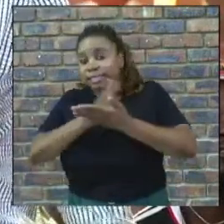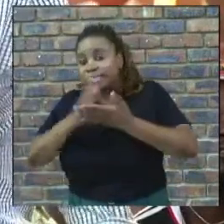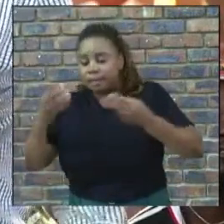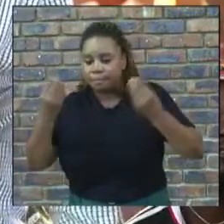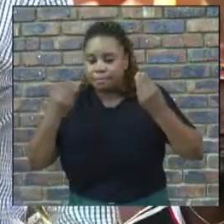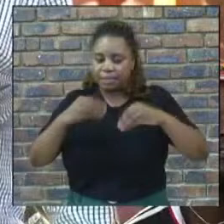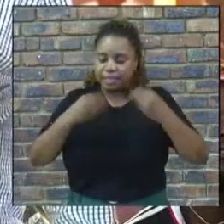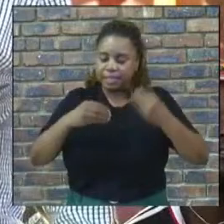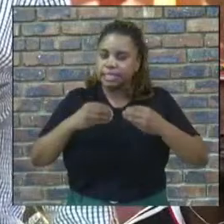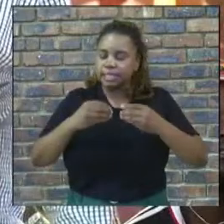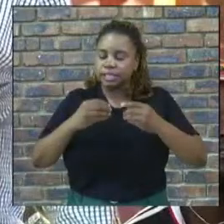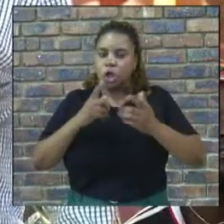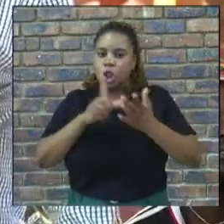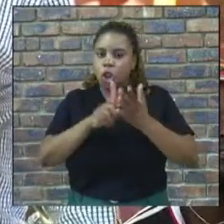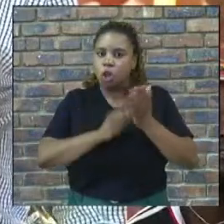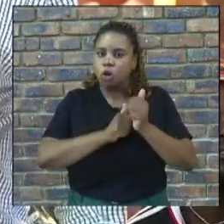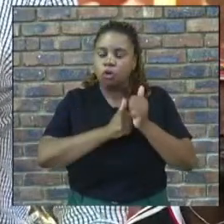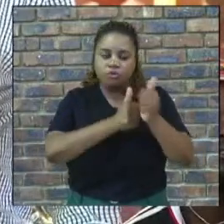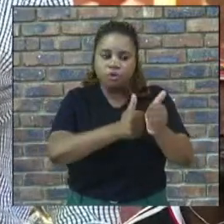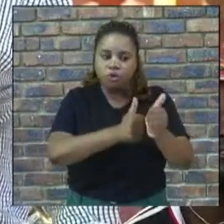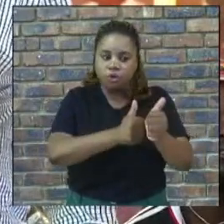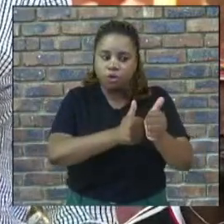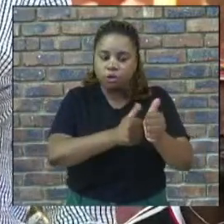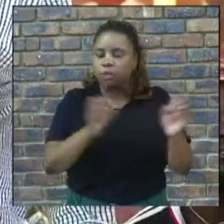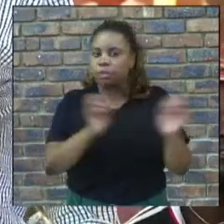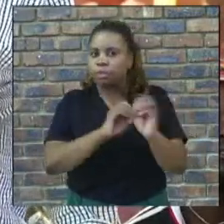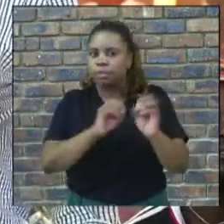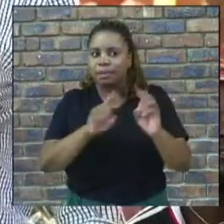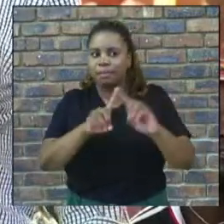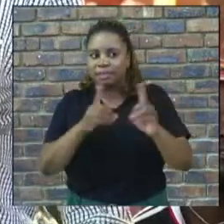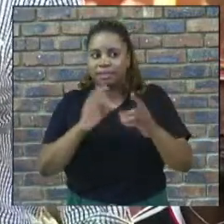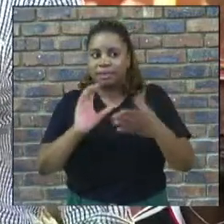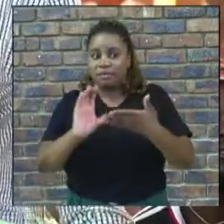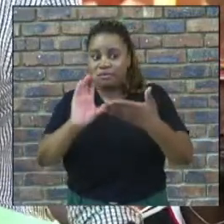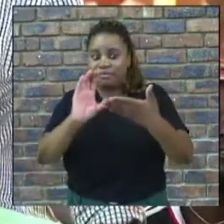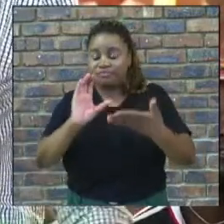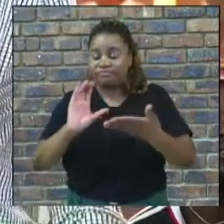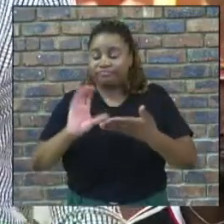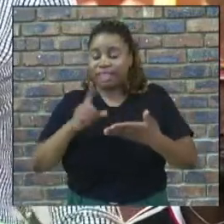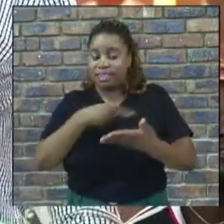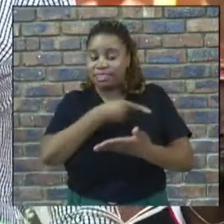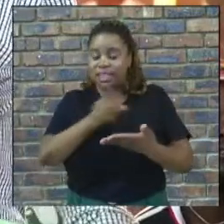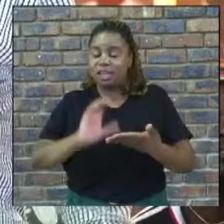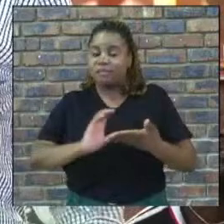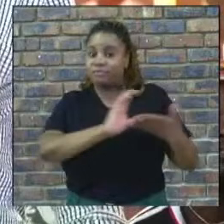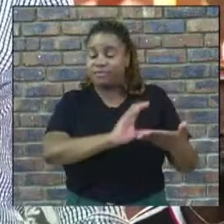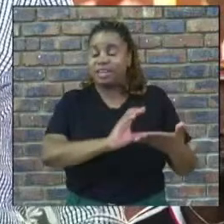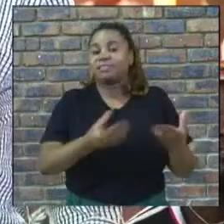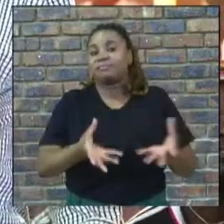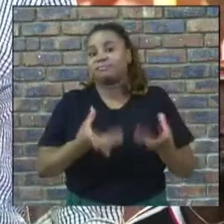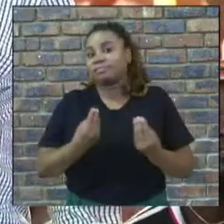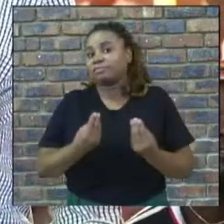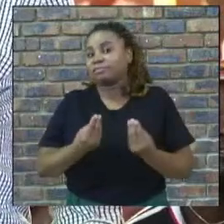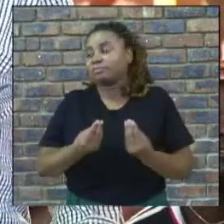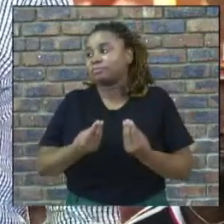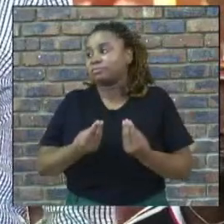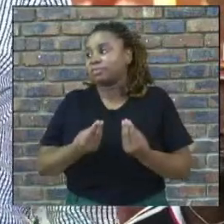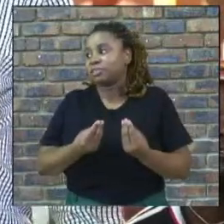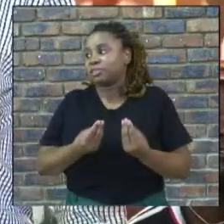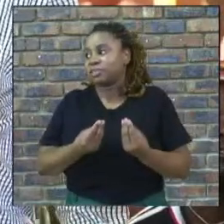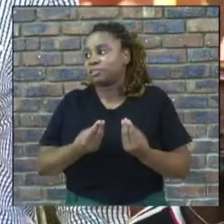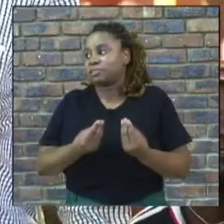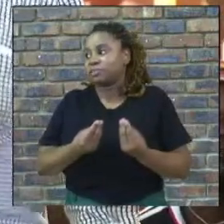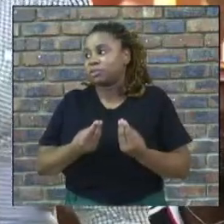na. Ke yona taba mathomo tsa ke le ke ya ga lenya ke sisa le tlhalosetso taba ya funding mo small business e bereka bjang.